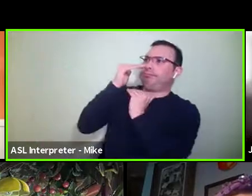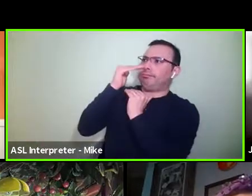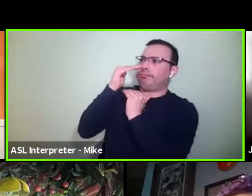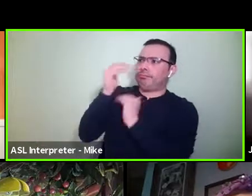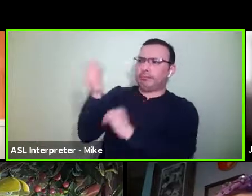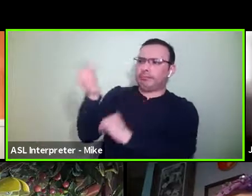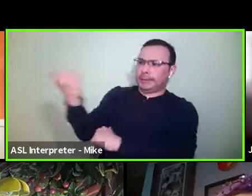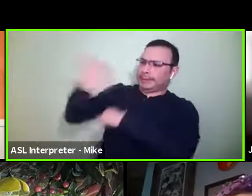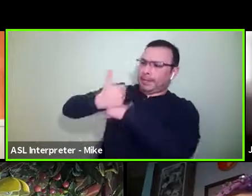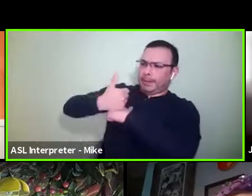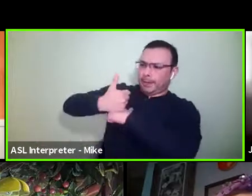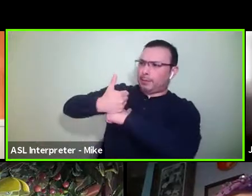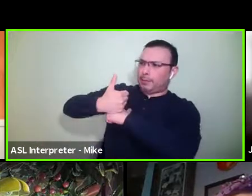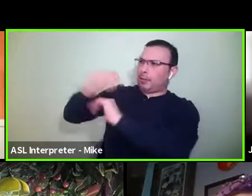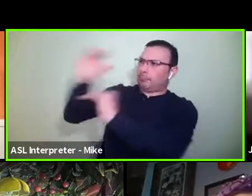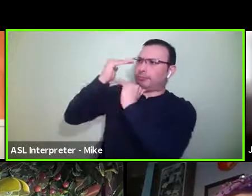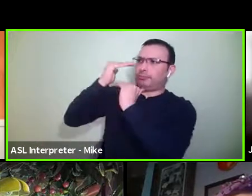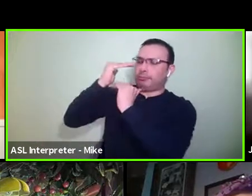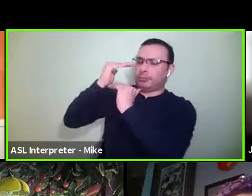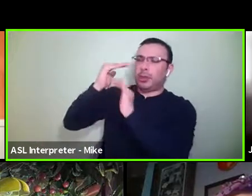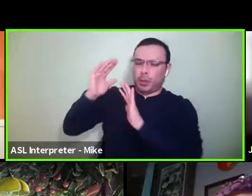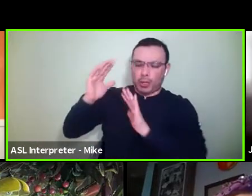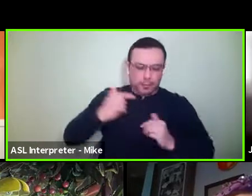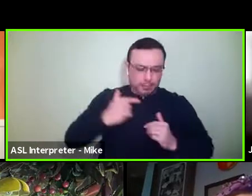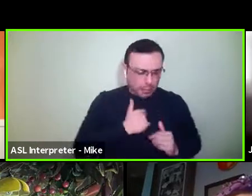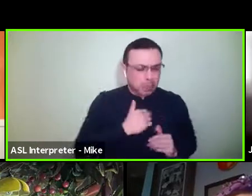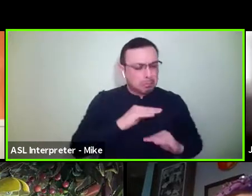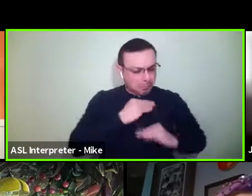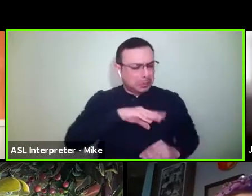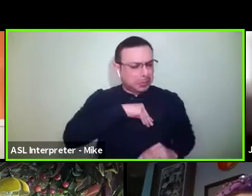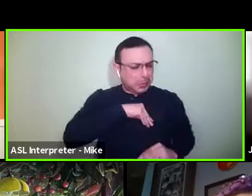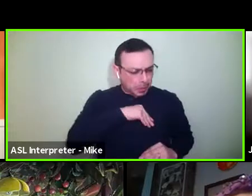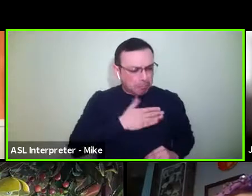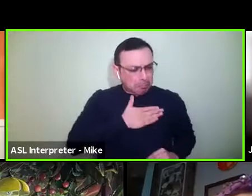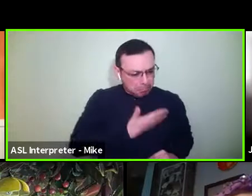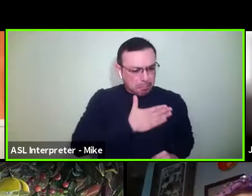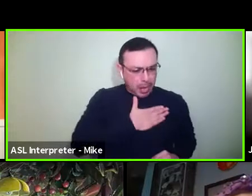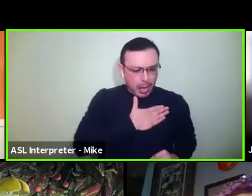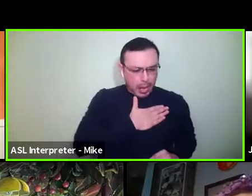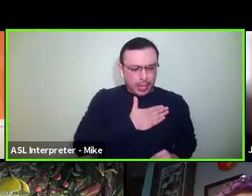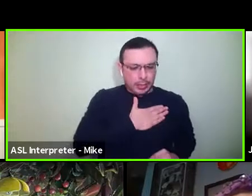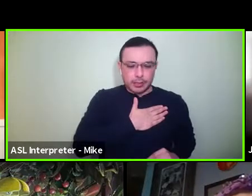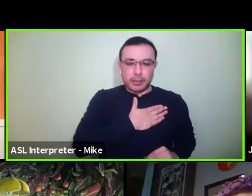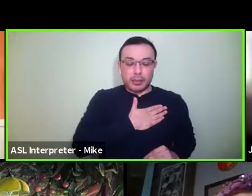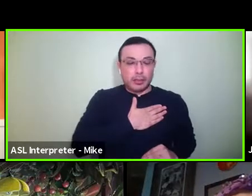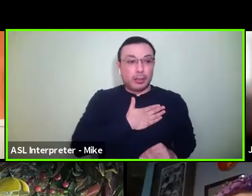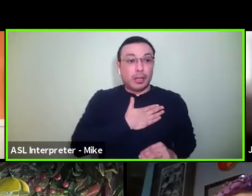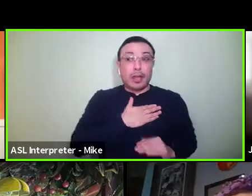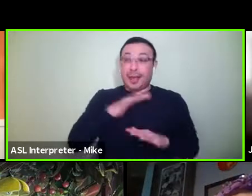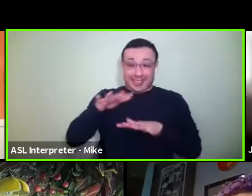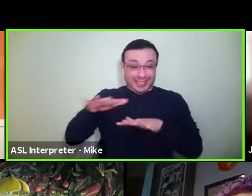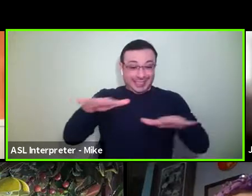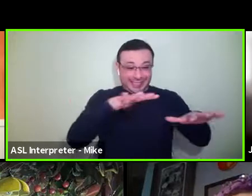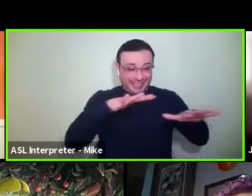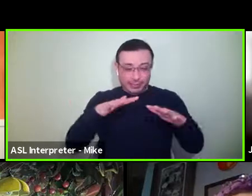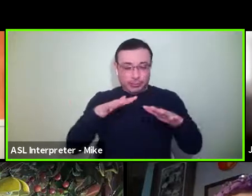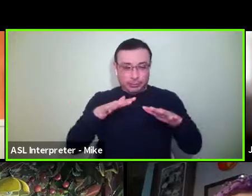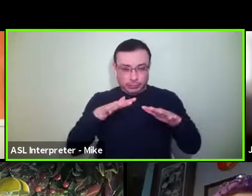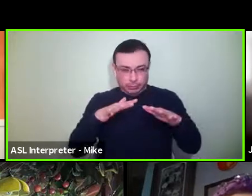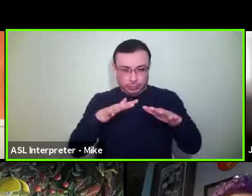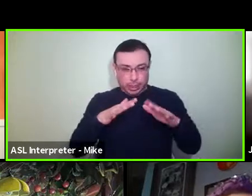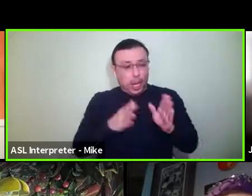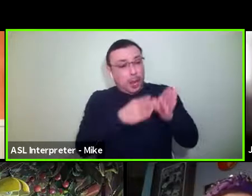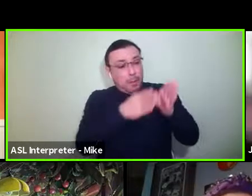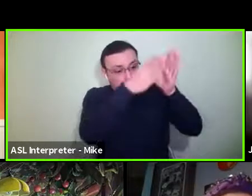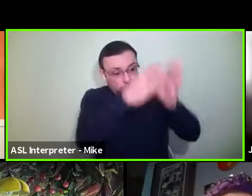of knowing how we can tell whether or not someone is flourishing and how we can